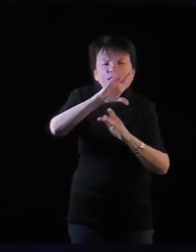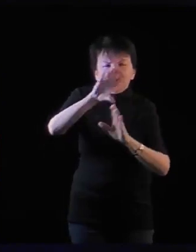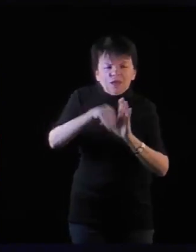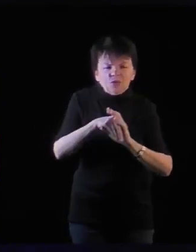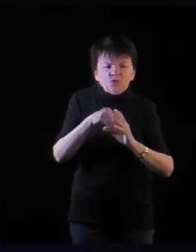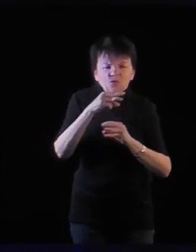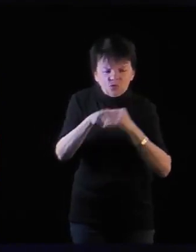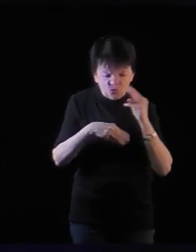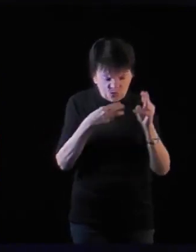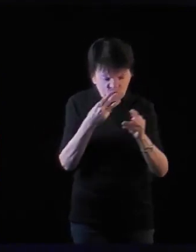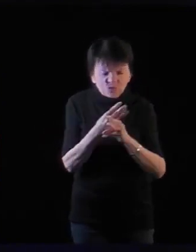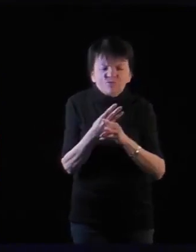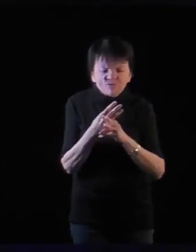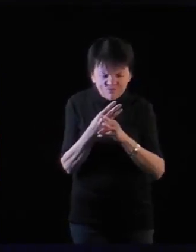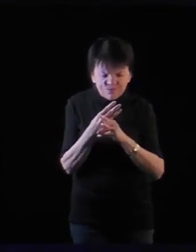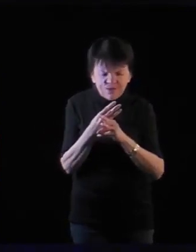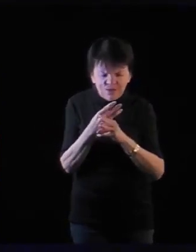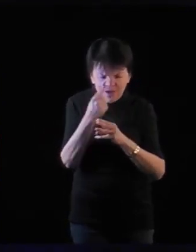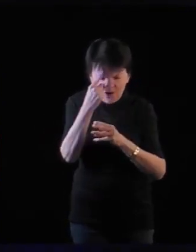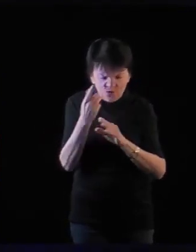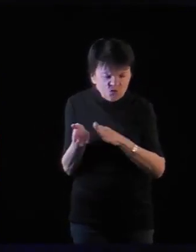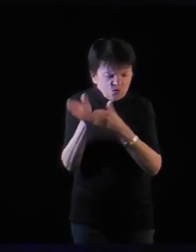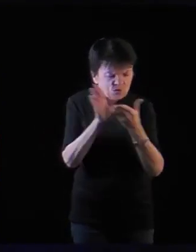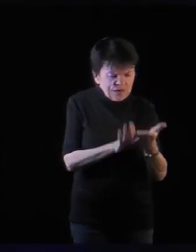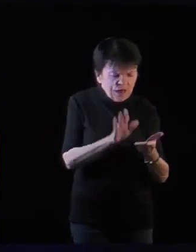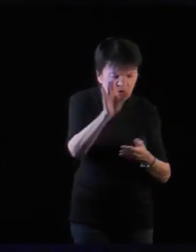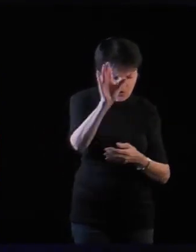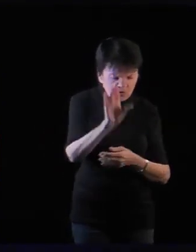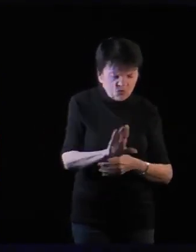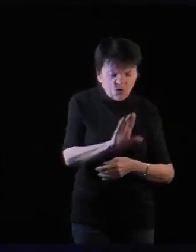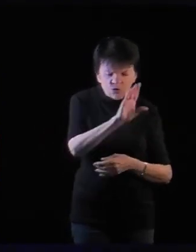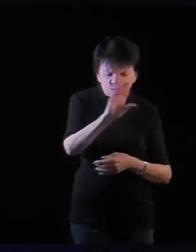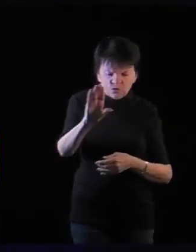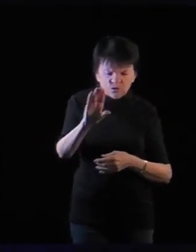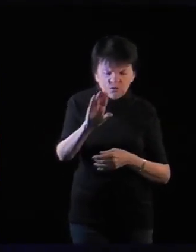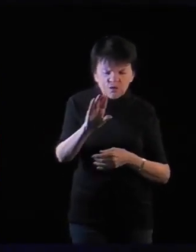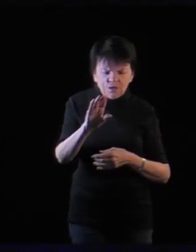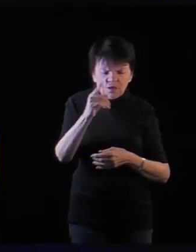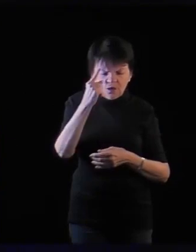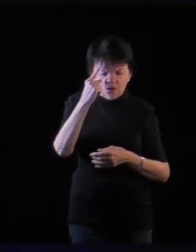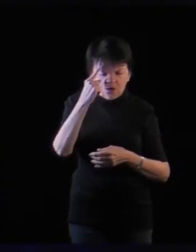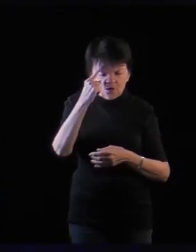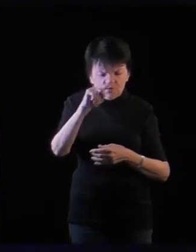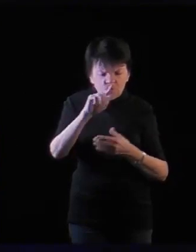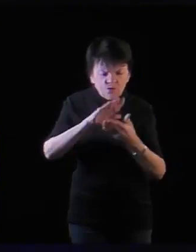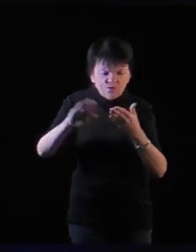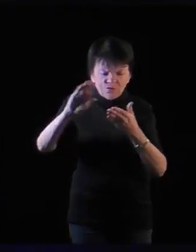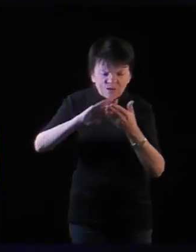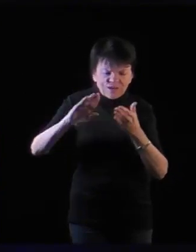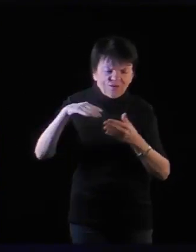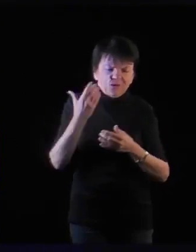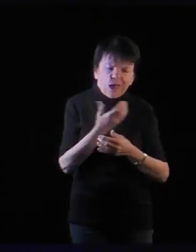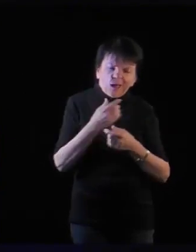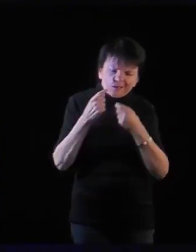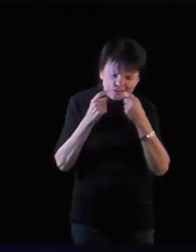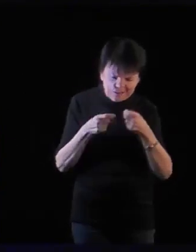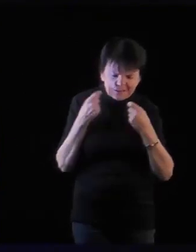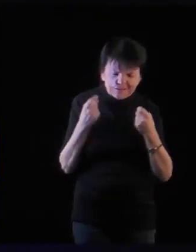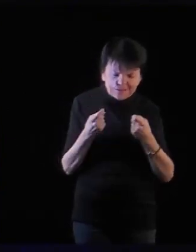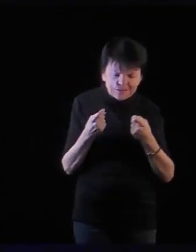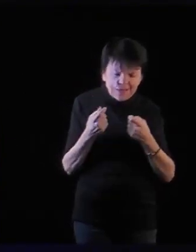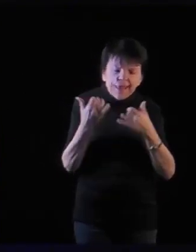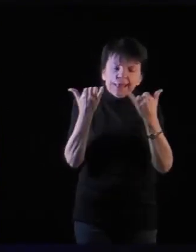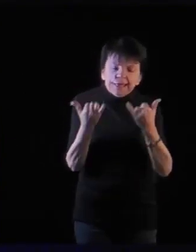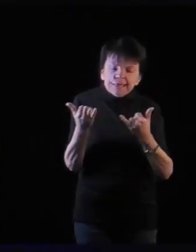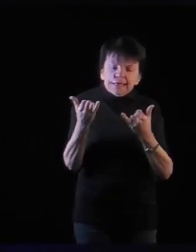world to die upon a cross to forgive us of our sins. Today,